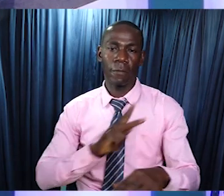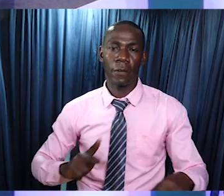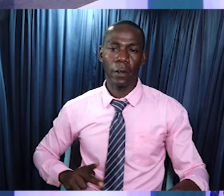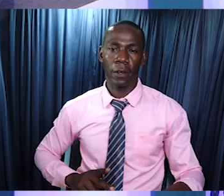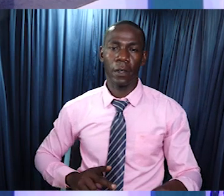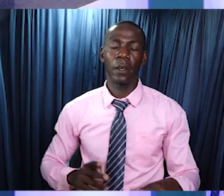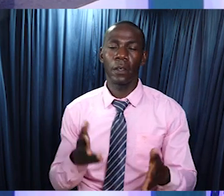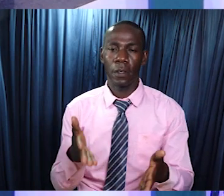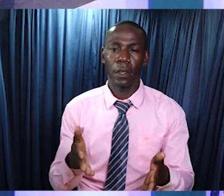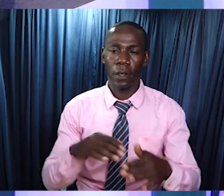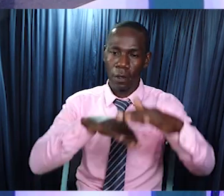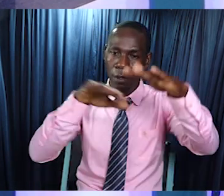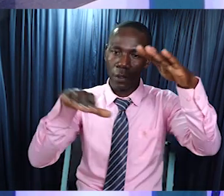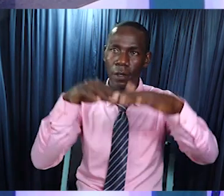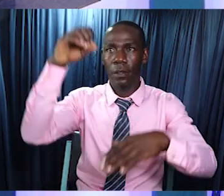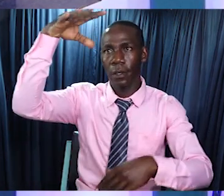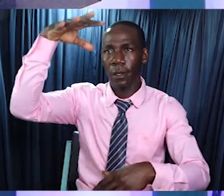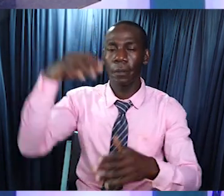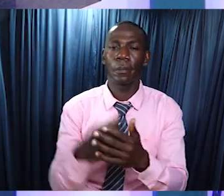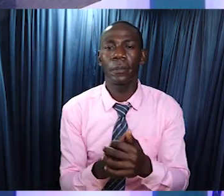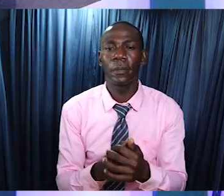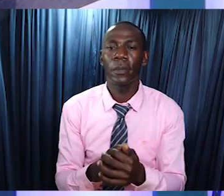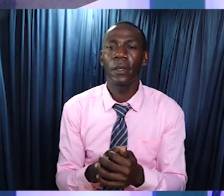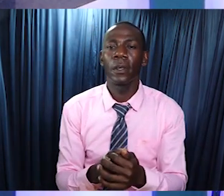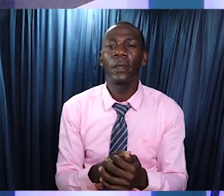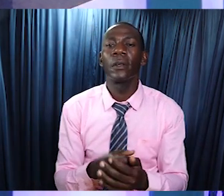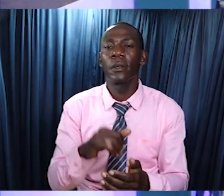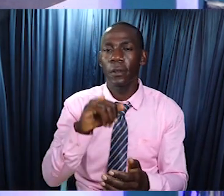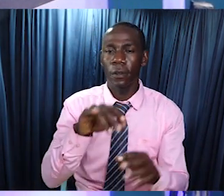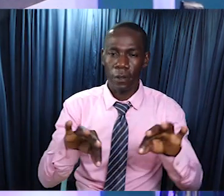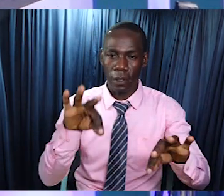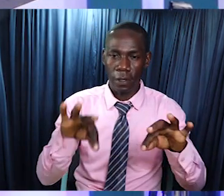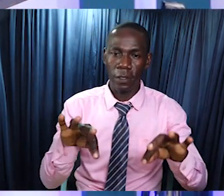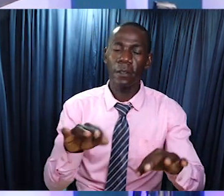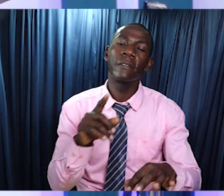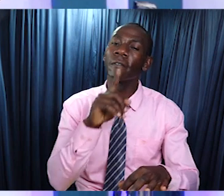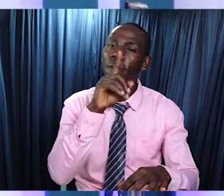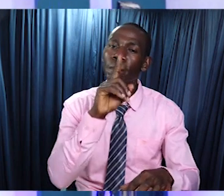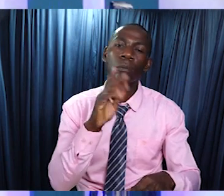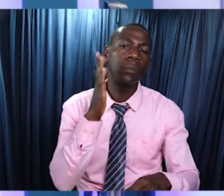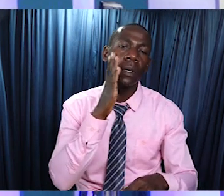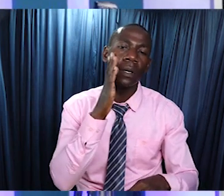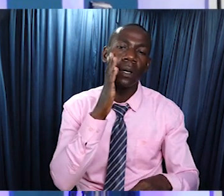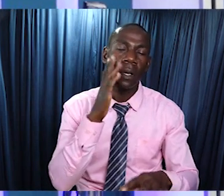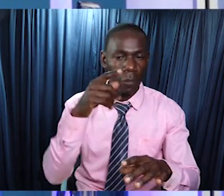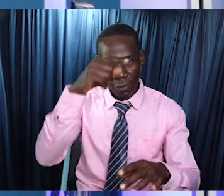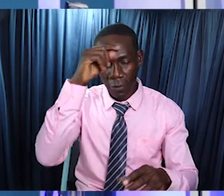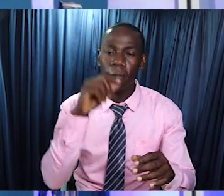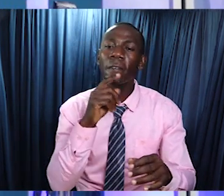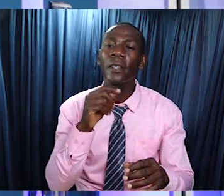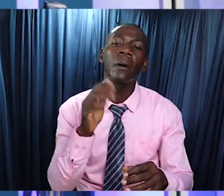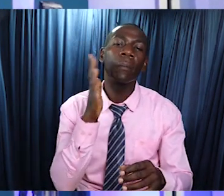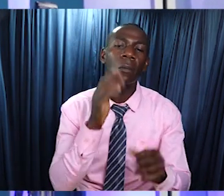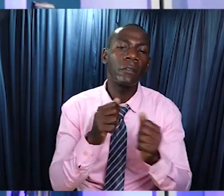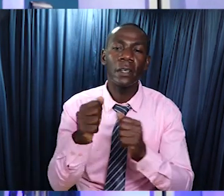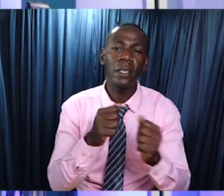under the sun. Hallelujah. Hallelujah. Uhukumu baba au mama. You judge your father or your mother. Maana wasikia baba wanatana mama. Because you